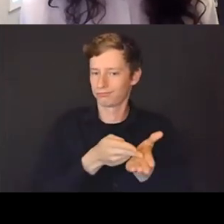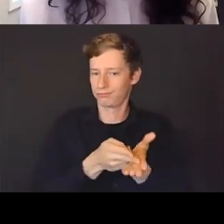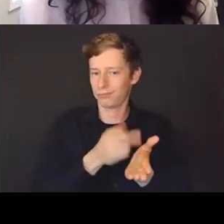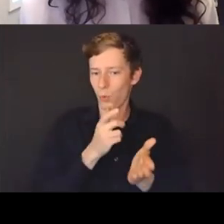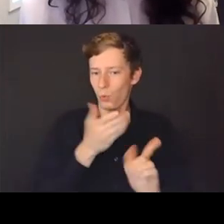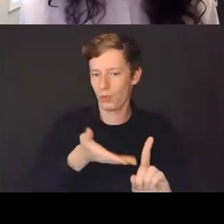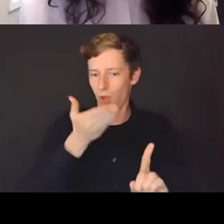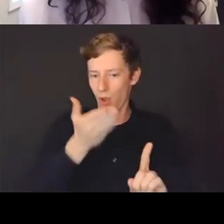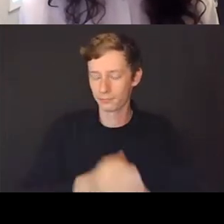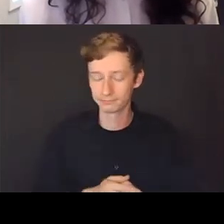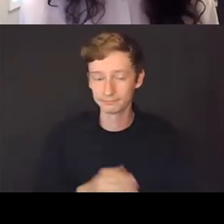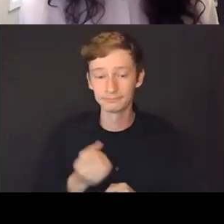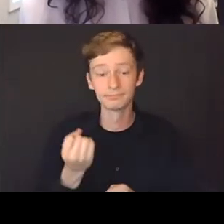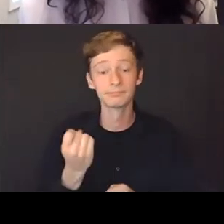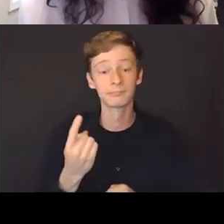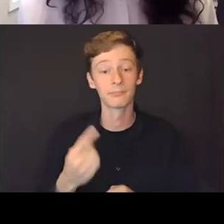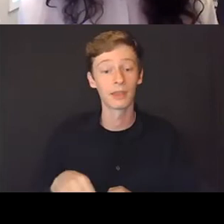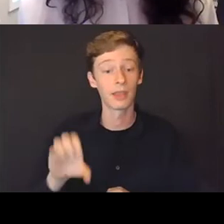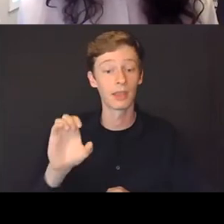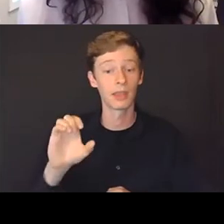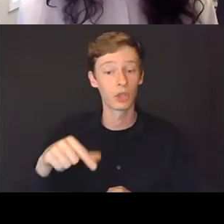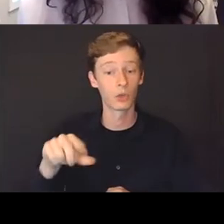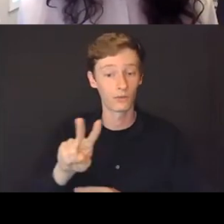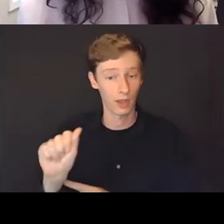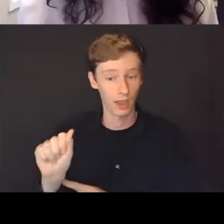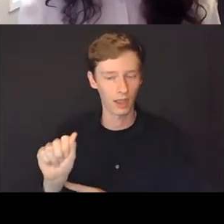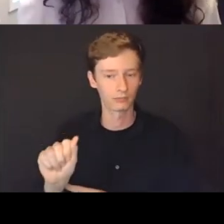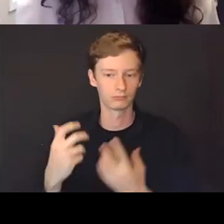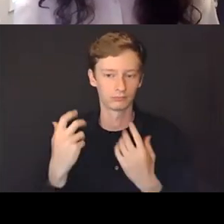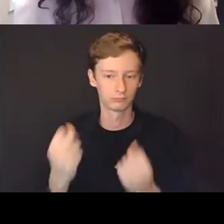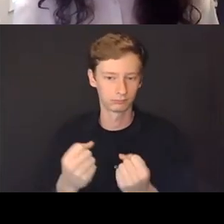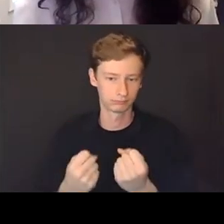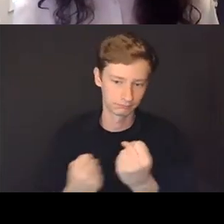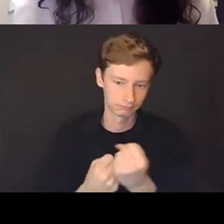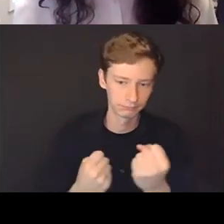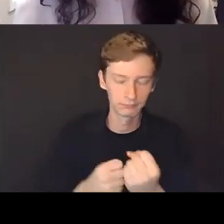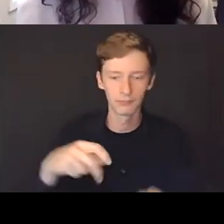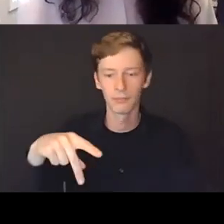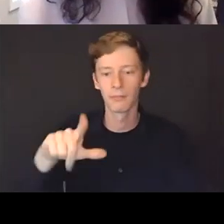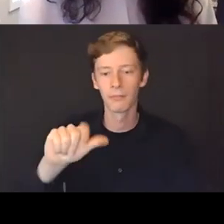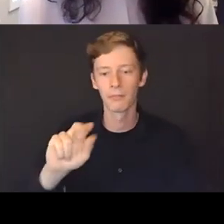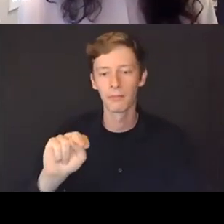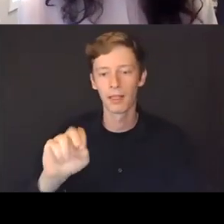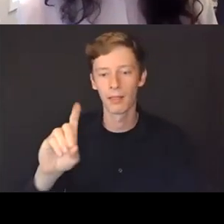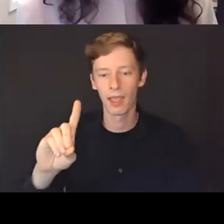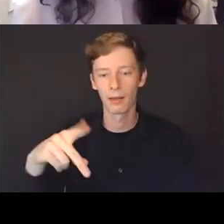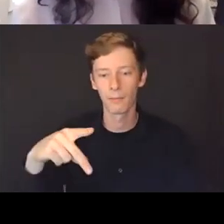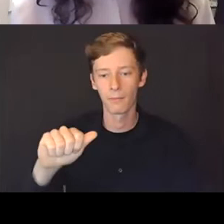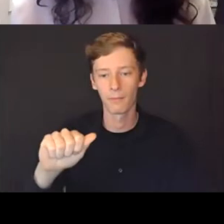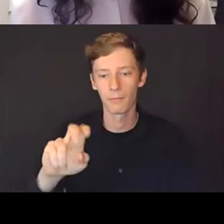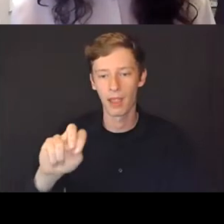stands firmly alongside and in support of our partners of at Planned Parenthood Advocates of Virginia and Pro-Choice